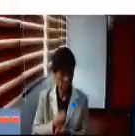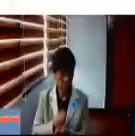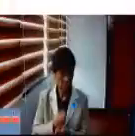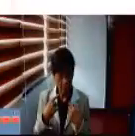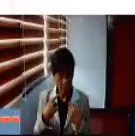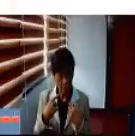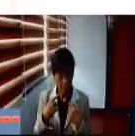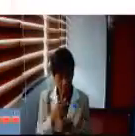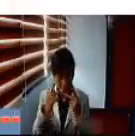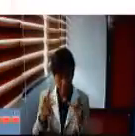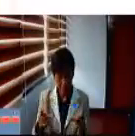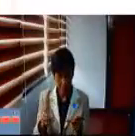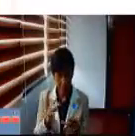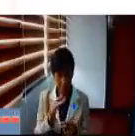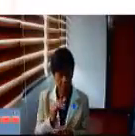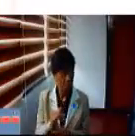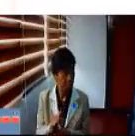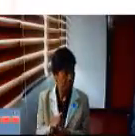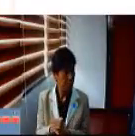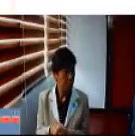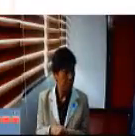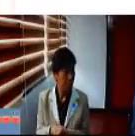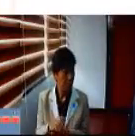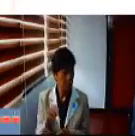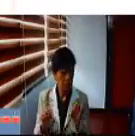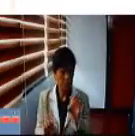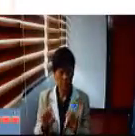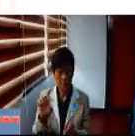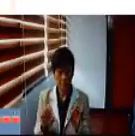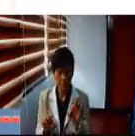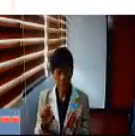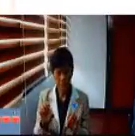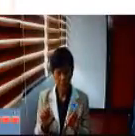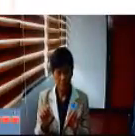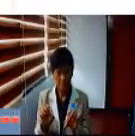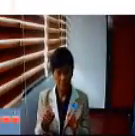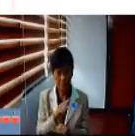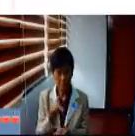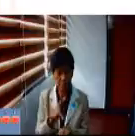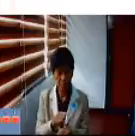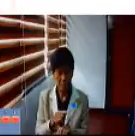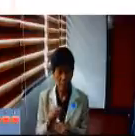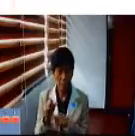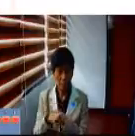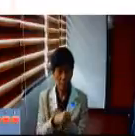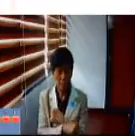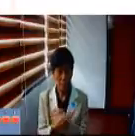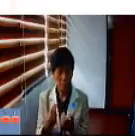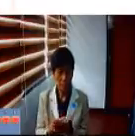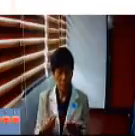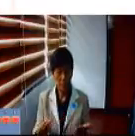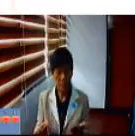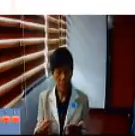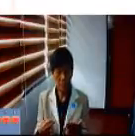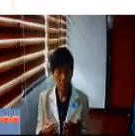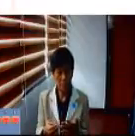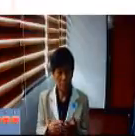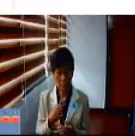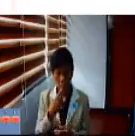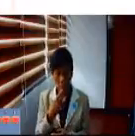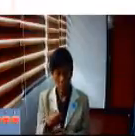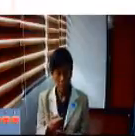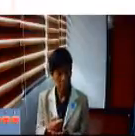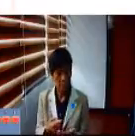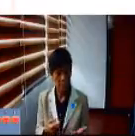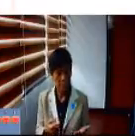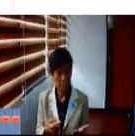was published by Asanza et al. Evaluating the Philippine marine resources, and conservatively, they said that